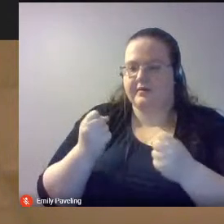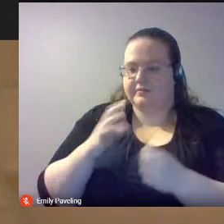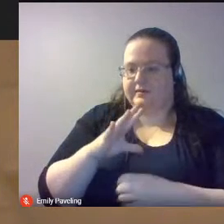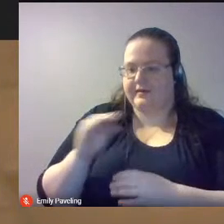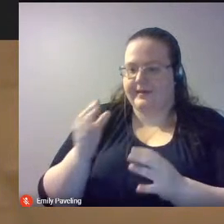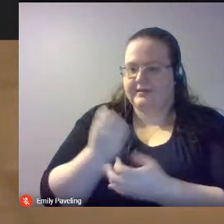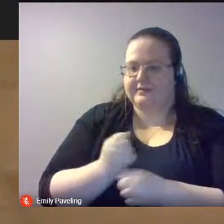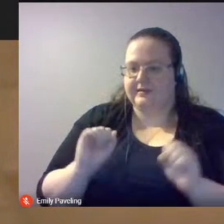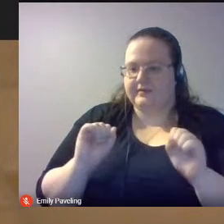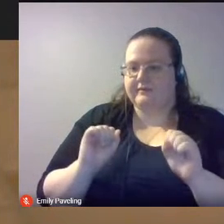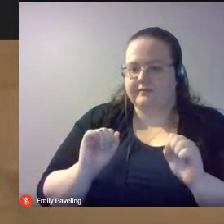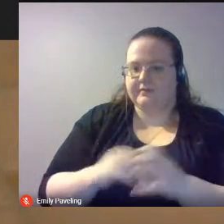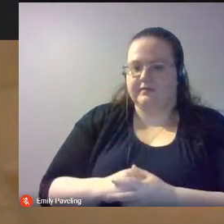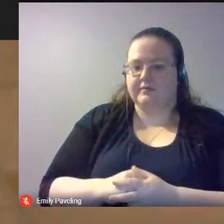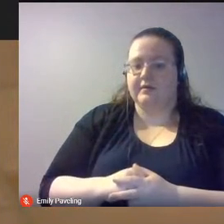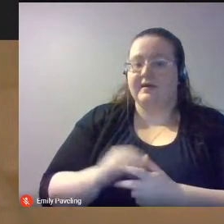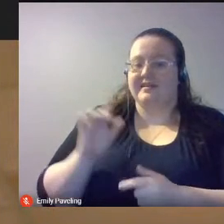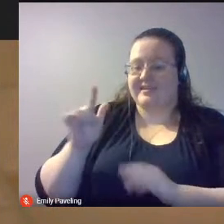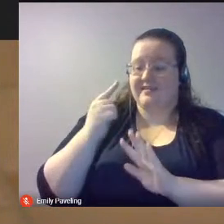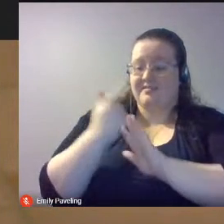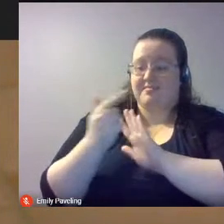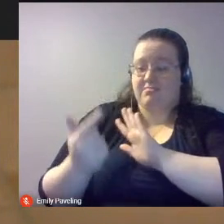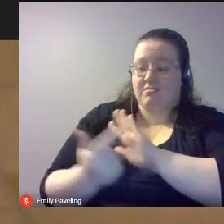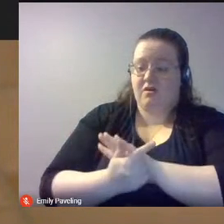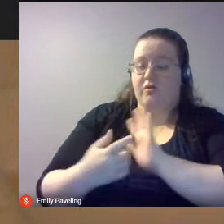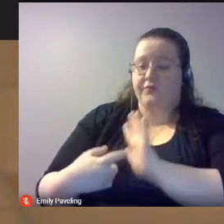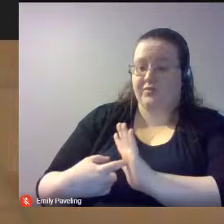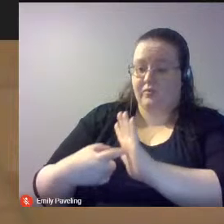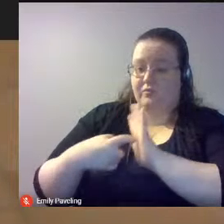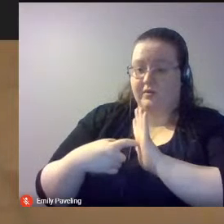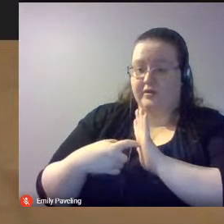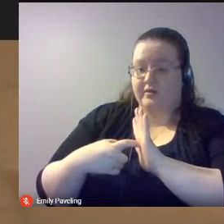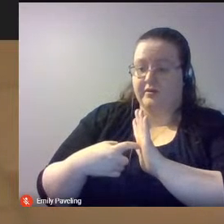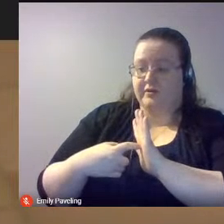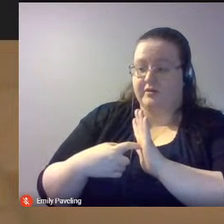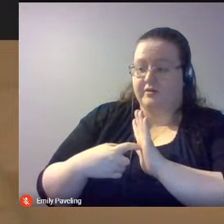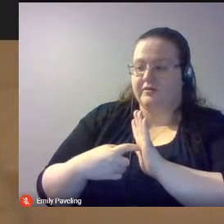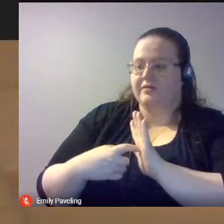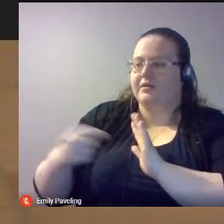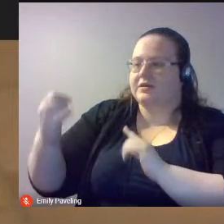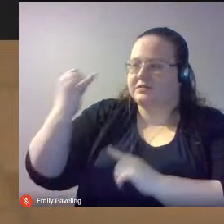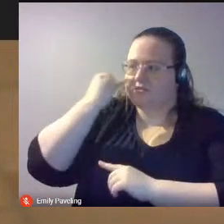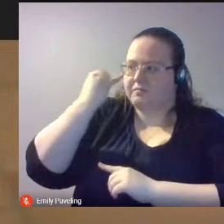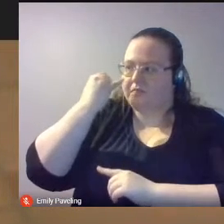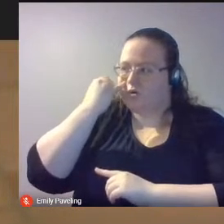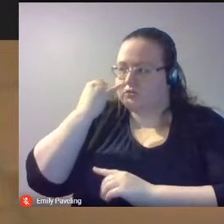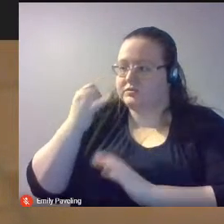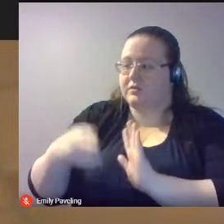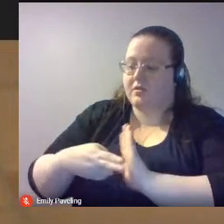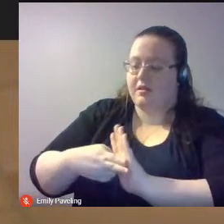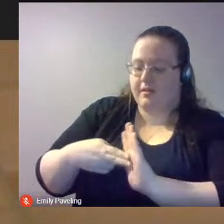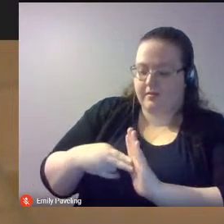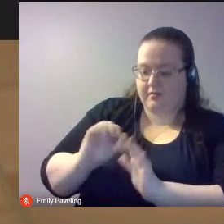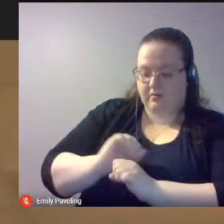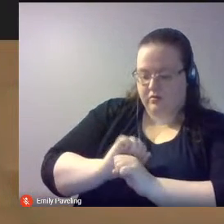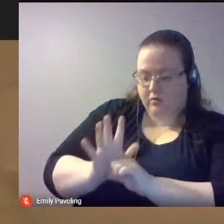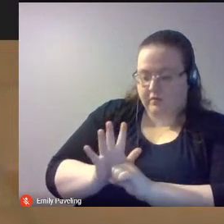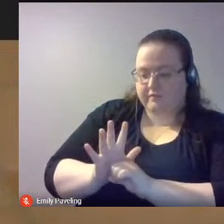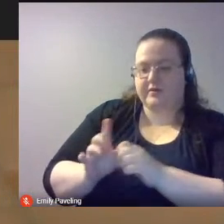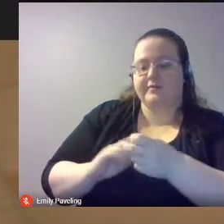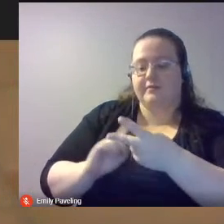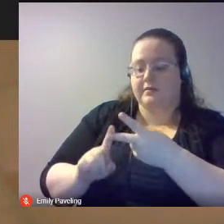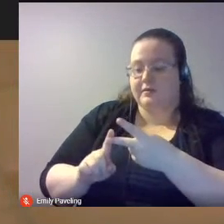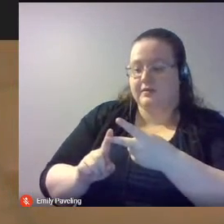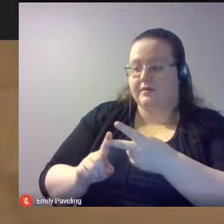The class order legally requires that all Halton residents self-isolate if they have been diagnosed with COVID-19,